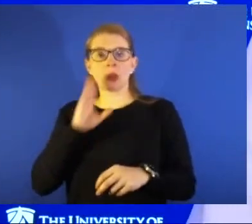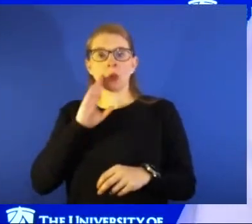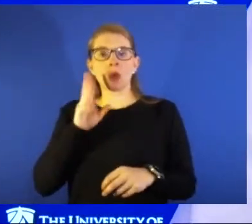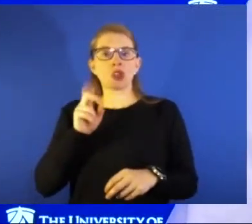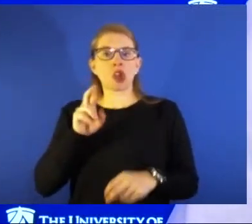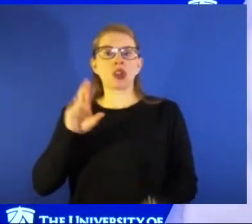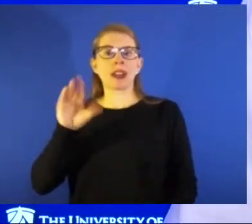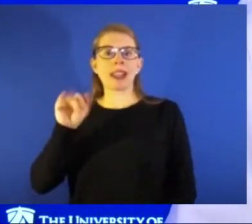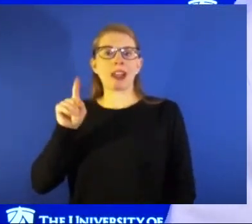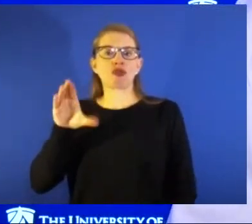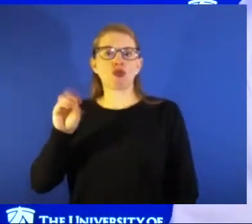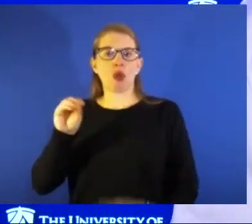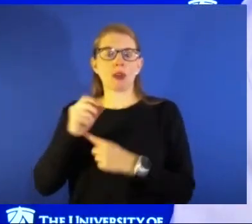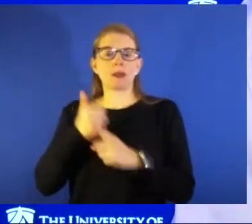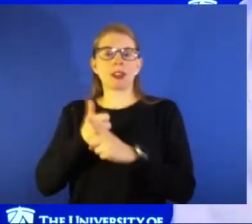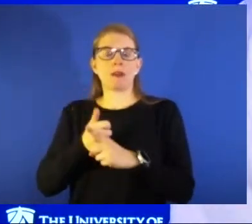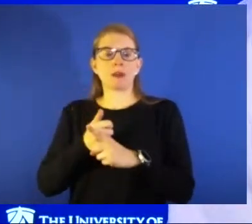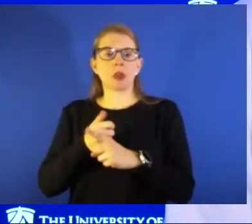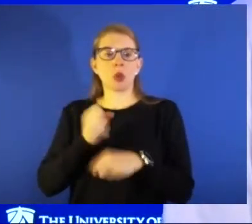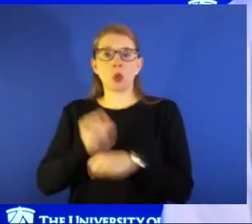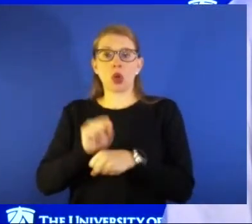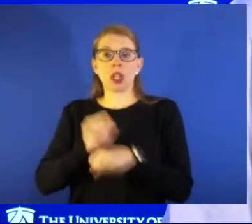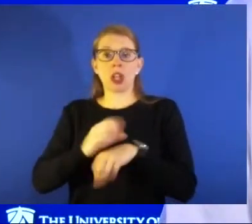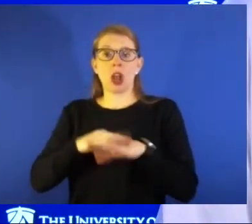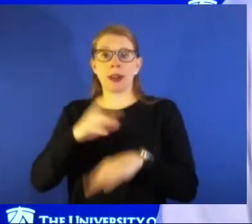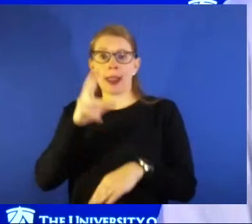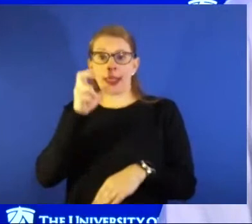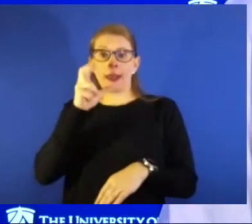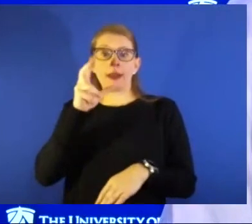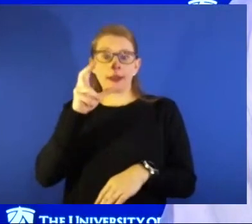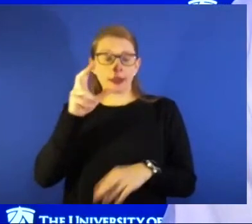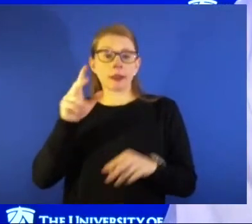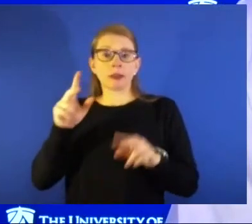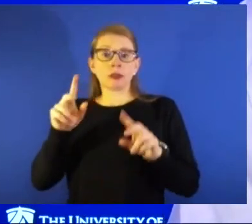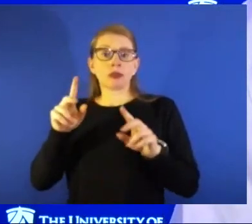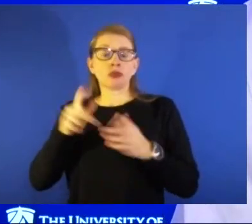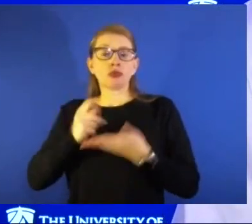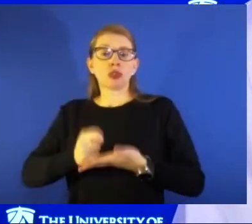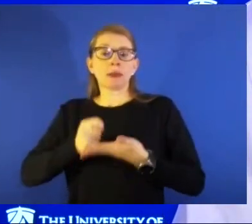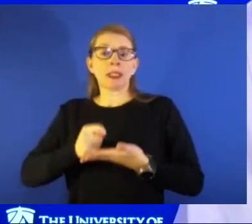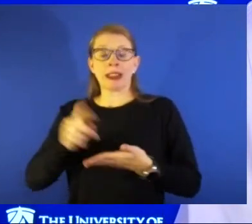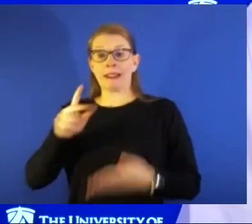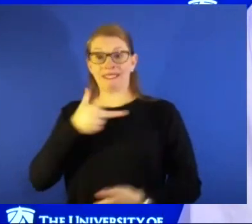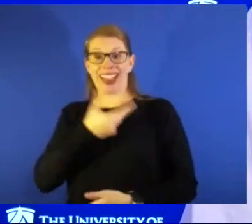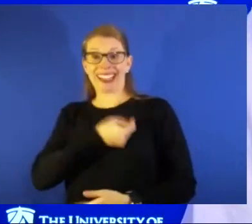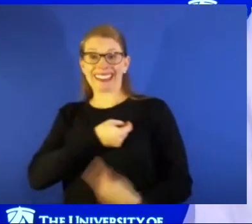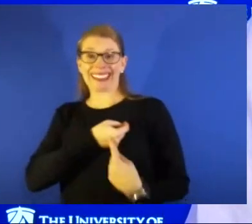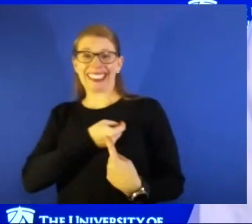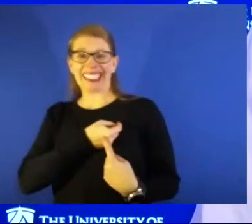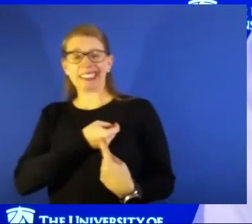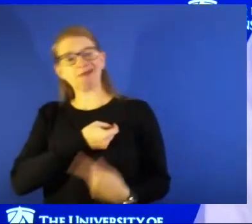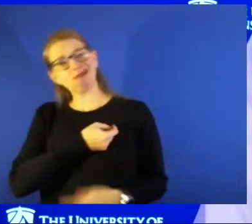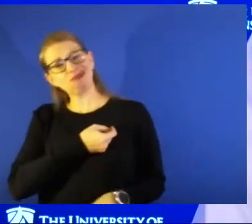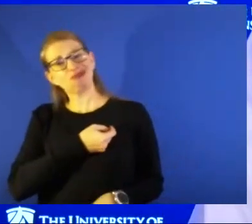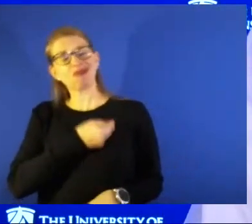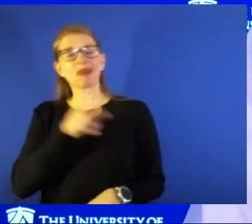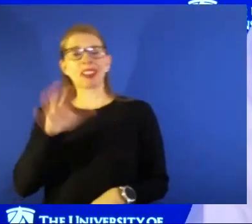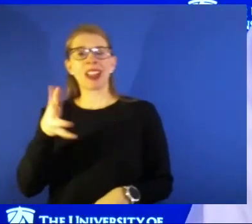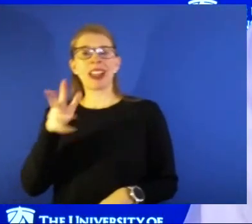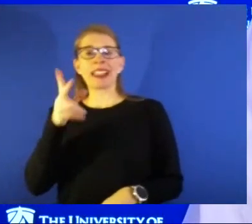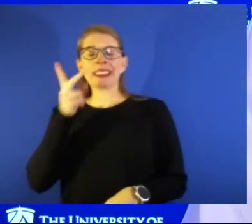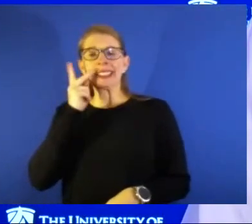on an inhaled treatment or early treatment. As far as vaccine, I've seen just a little bit about an inhaled